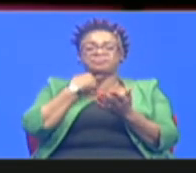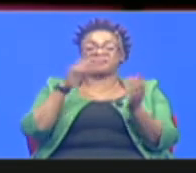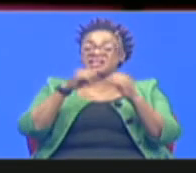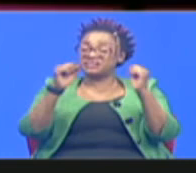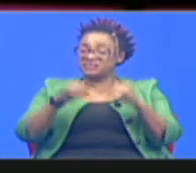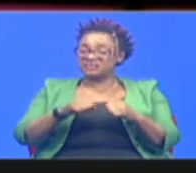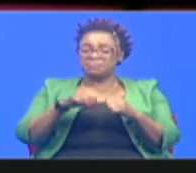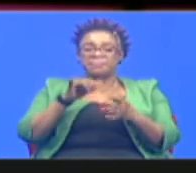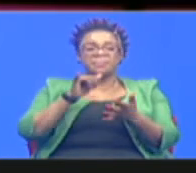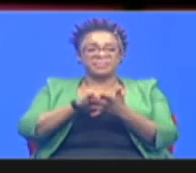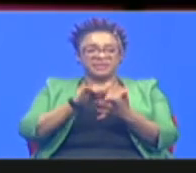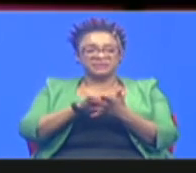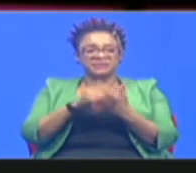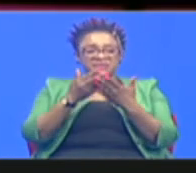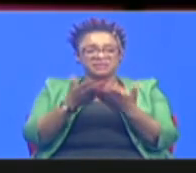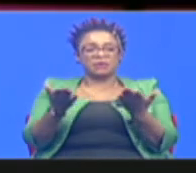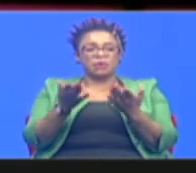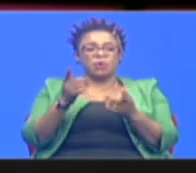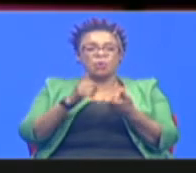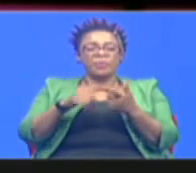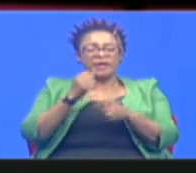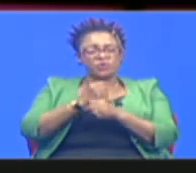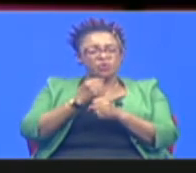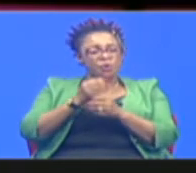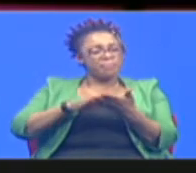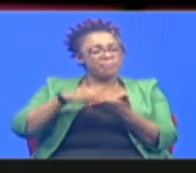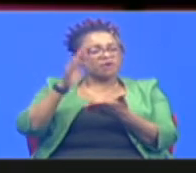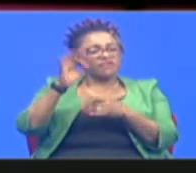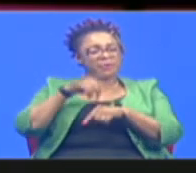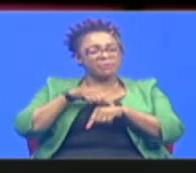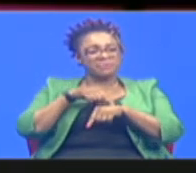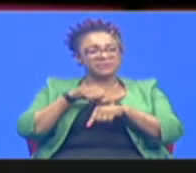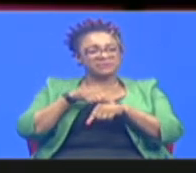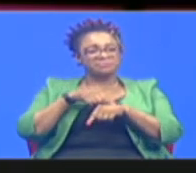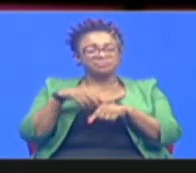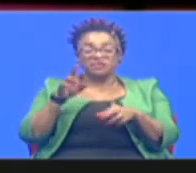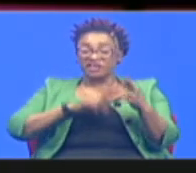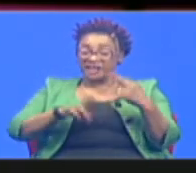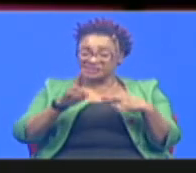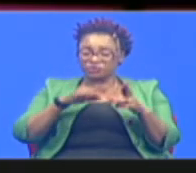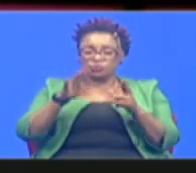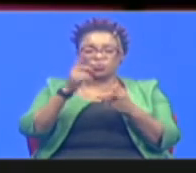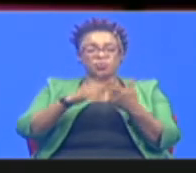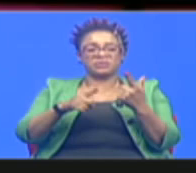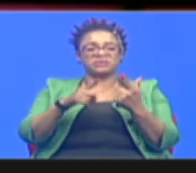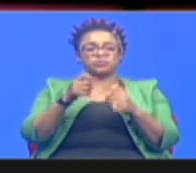is warped. Will they do more than for a moment react to the art with TV?